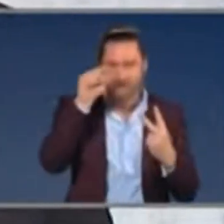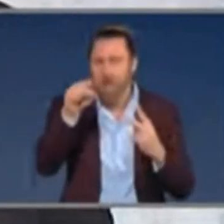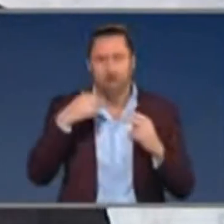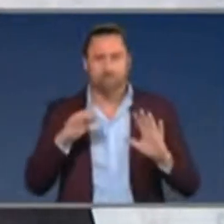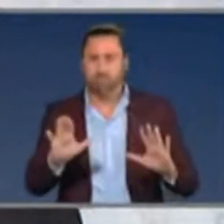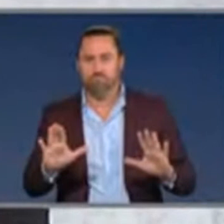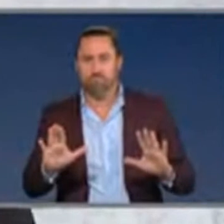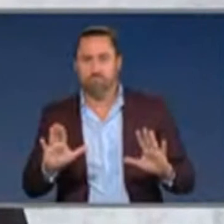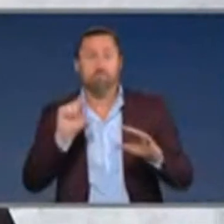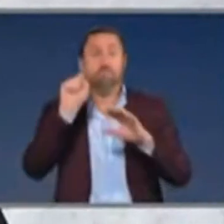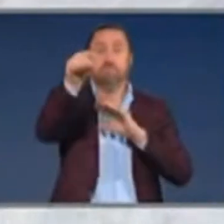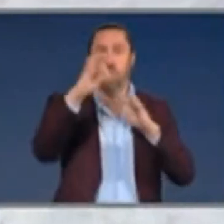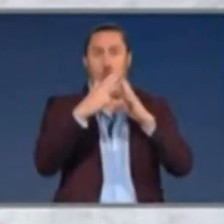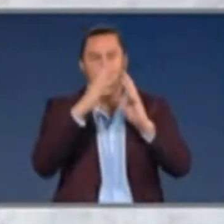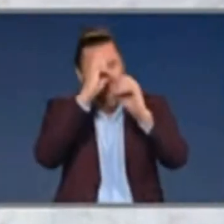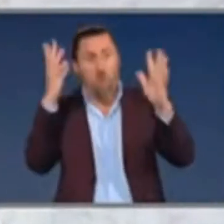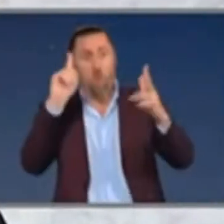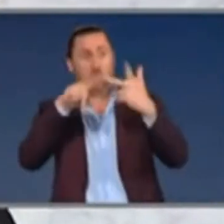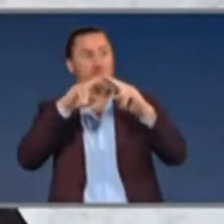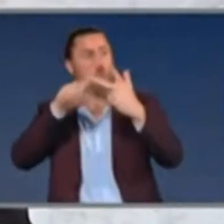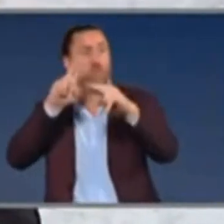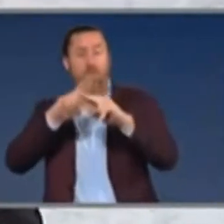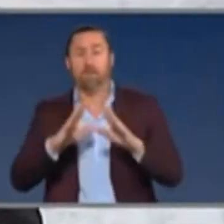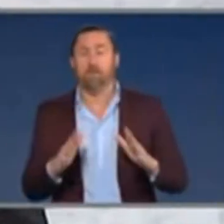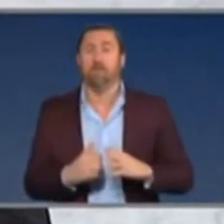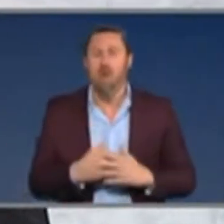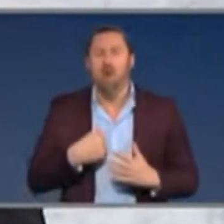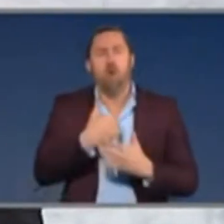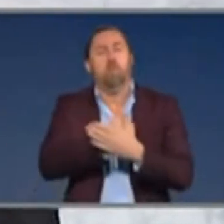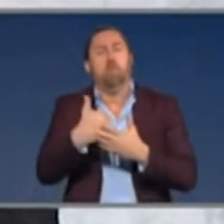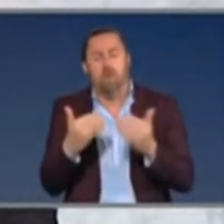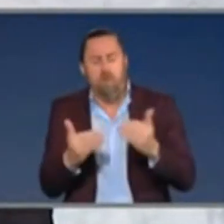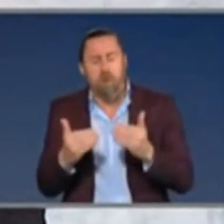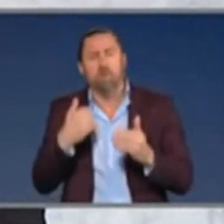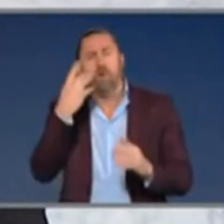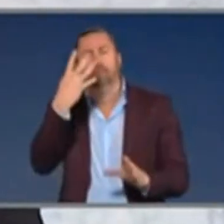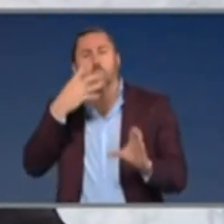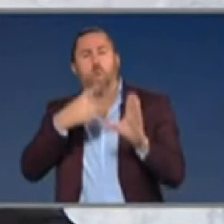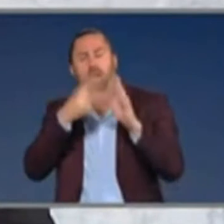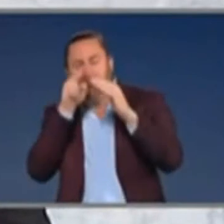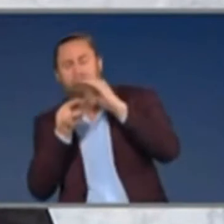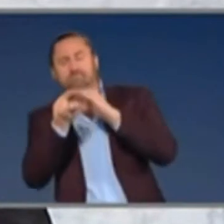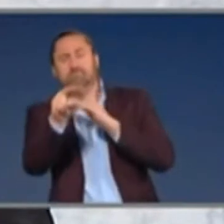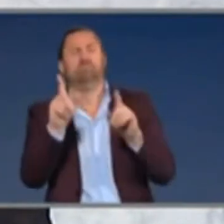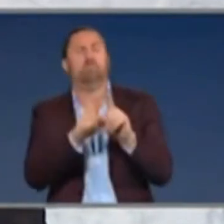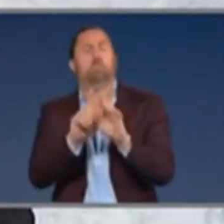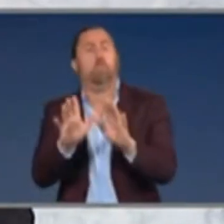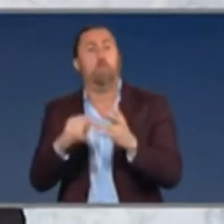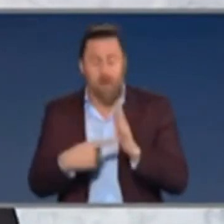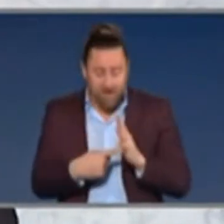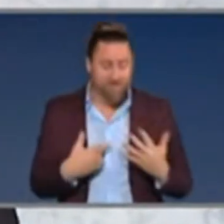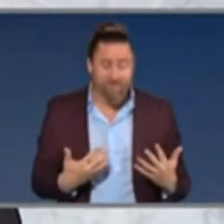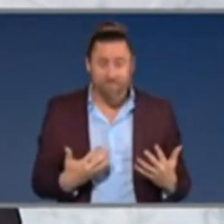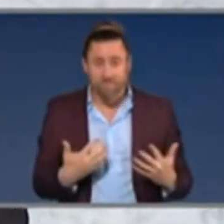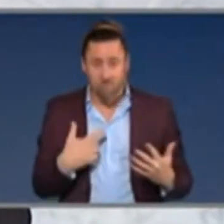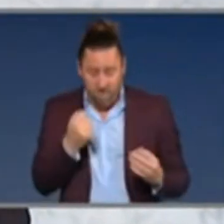scenarios. We'll put forward the 4-year estimates in the normal way in the budget, But as the Treasury Secretary, I